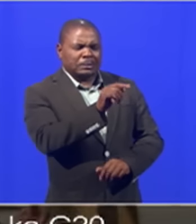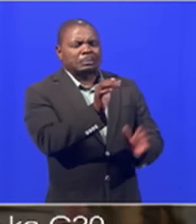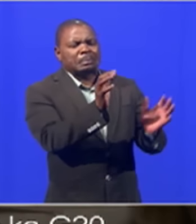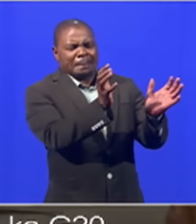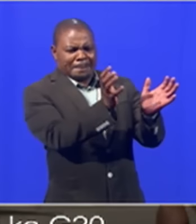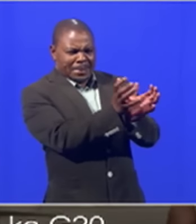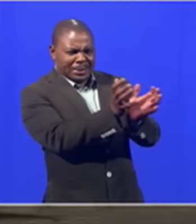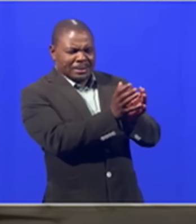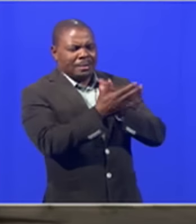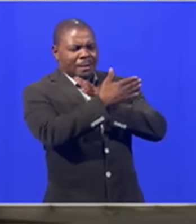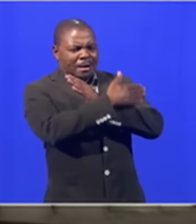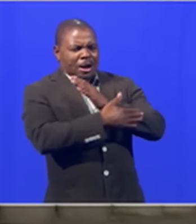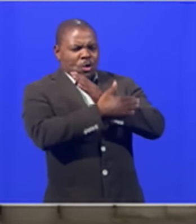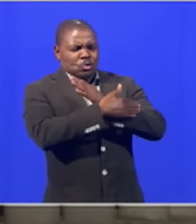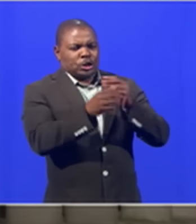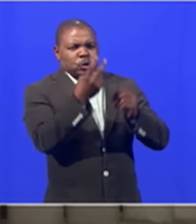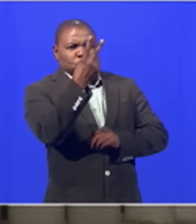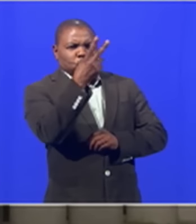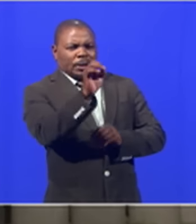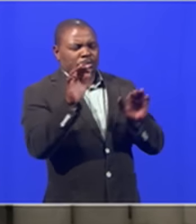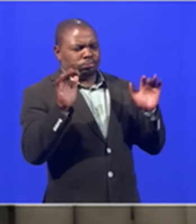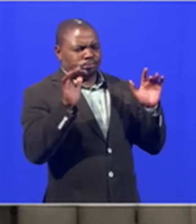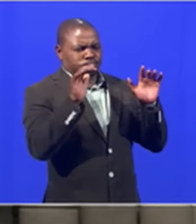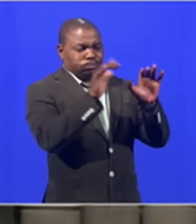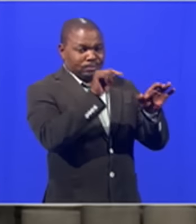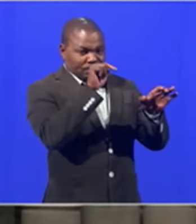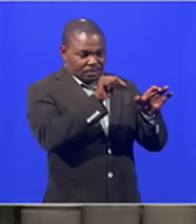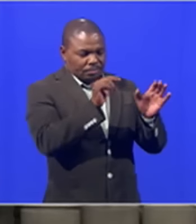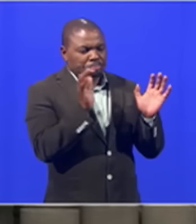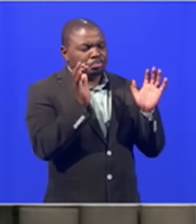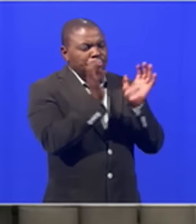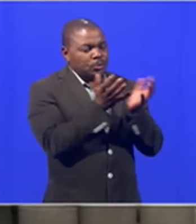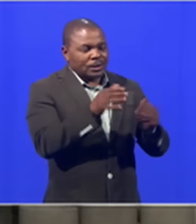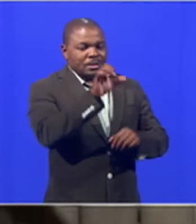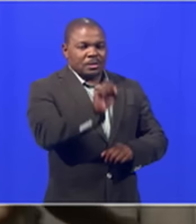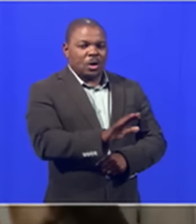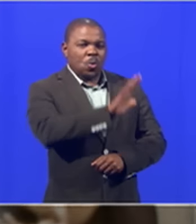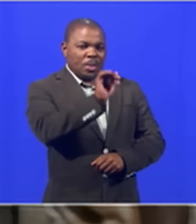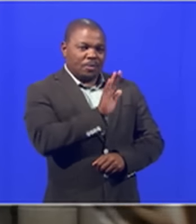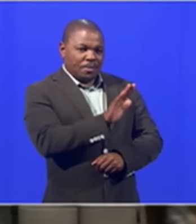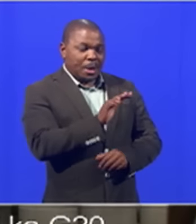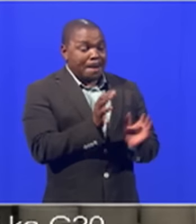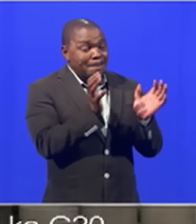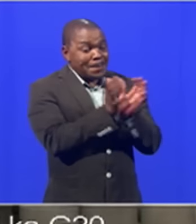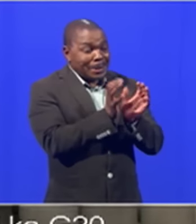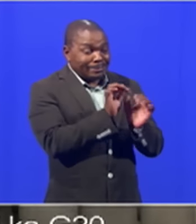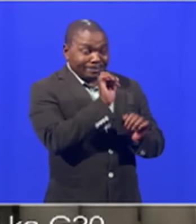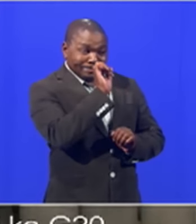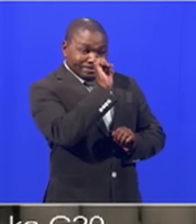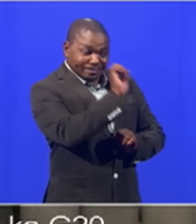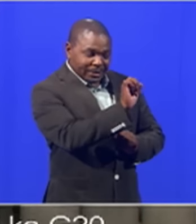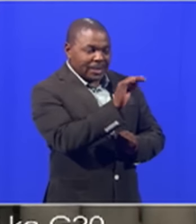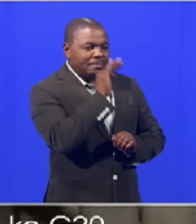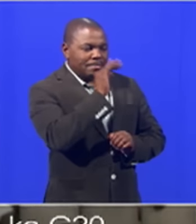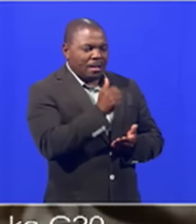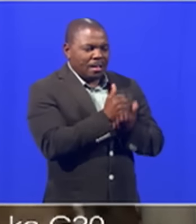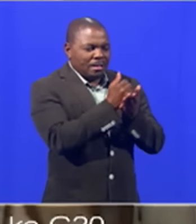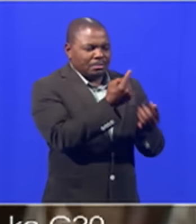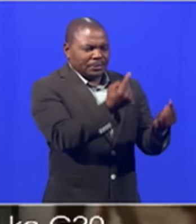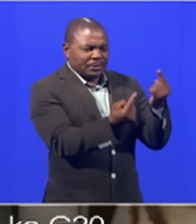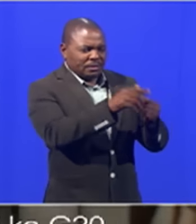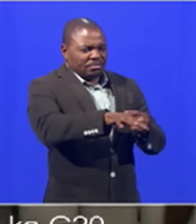kopano ya di country tse 20 tse di tlong go kopana mo South Africa mona kopano ya bone ba e diretse gore ba kgona go thusana ya